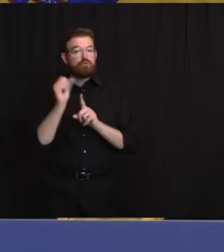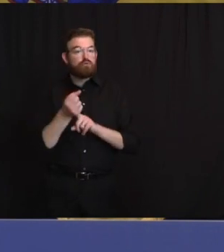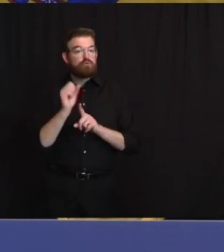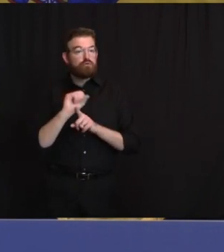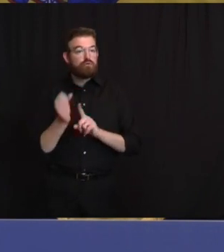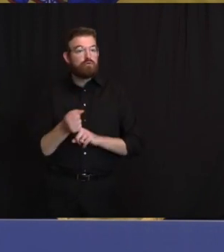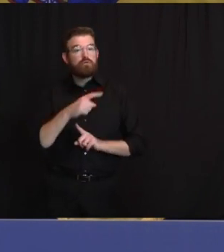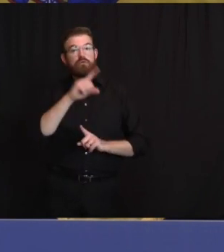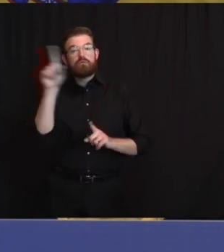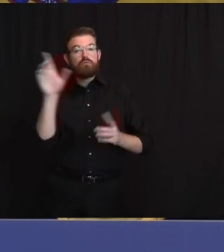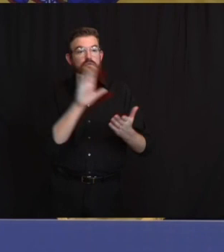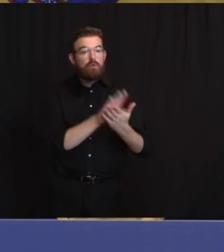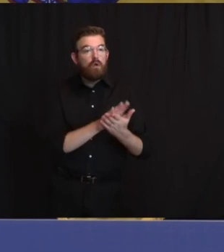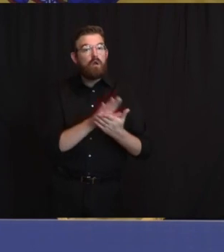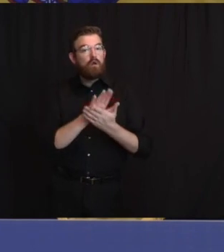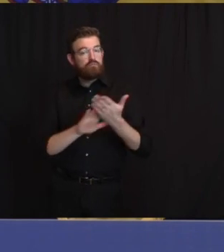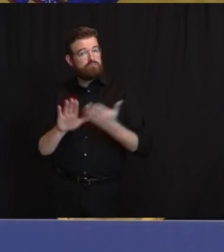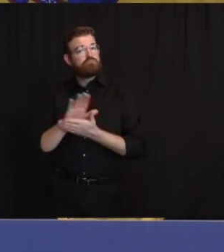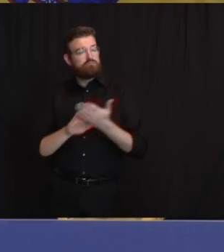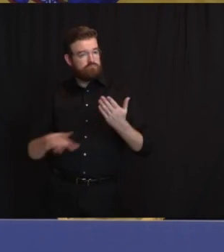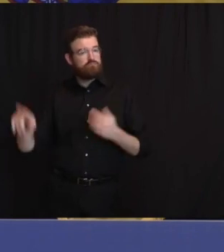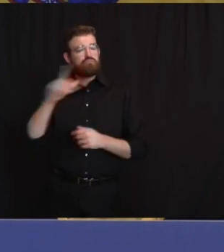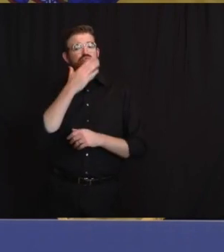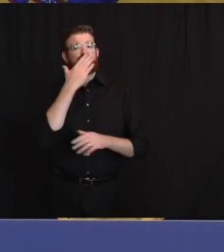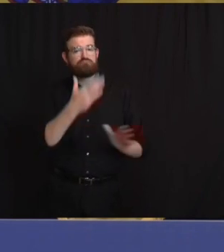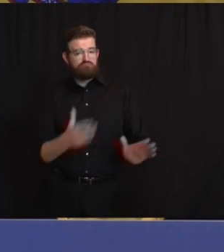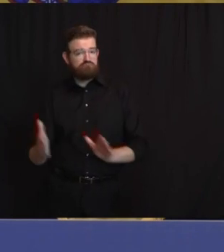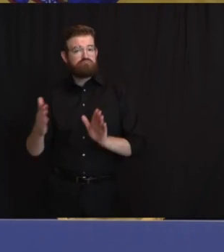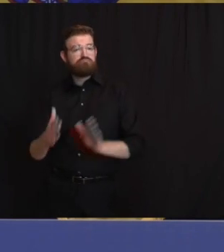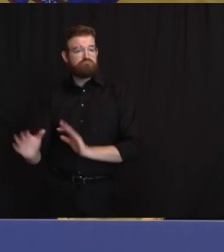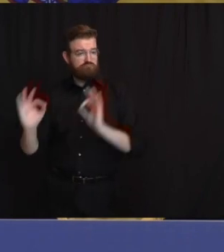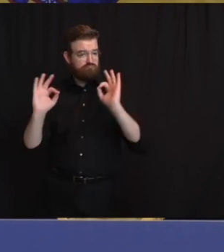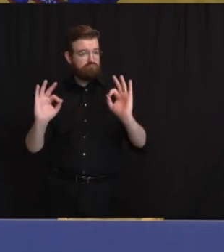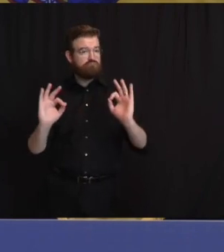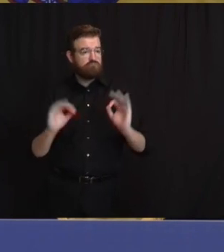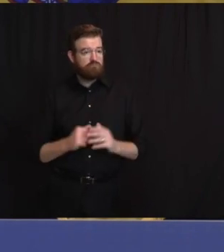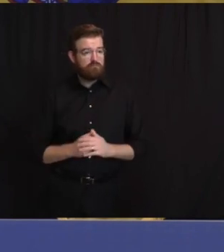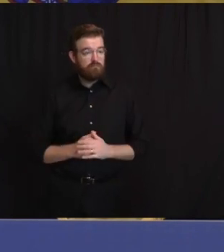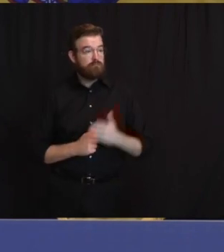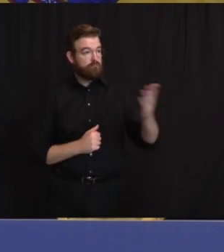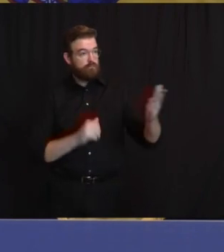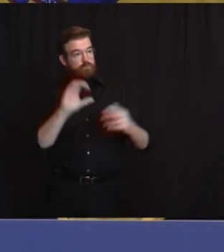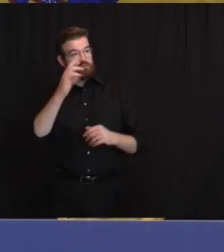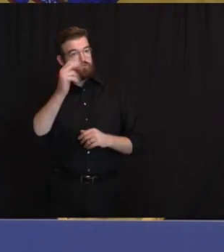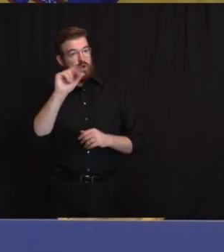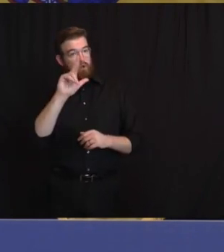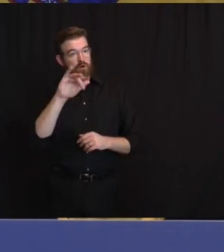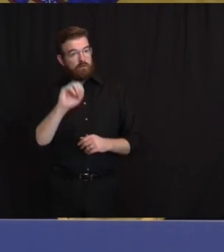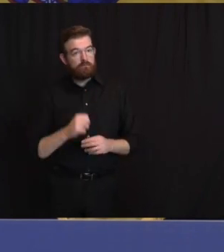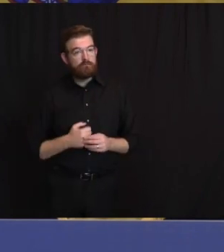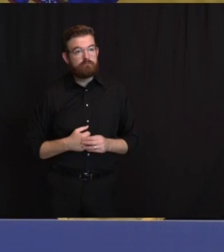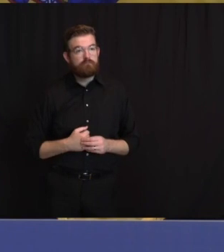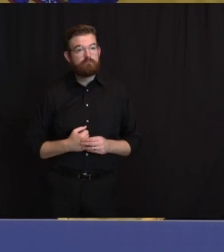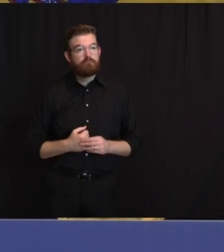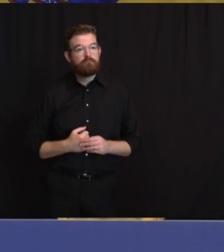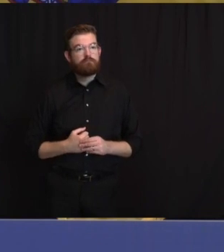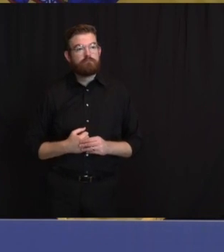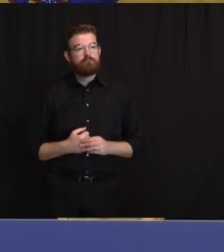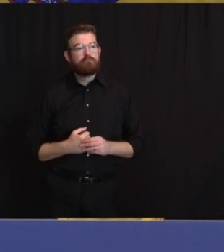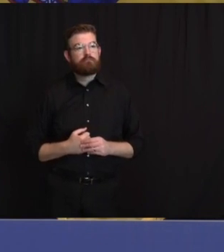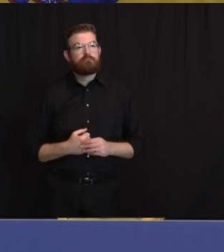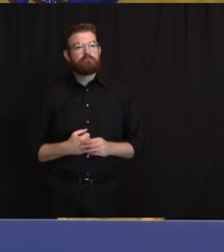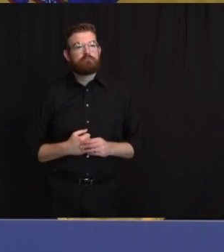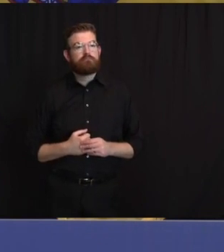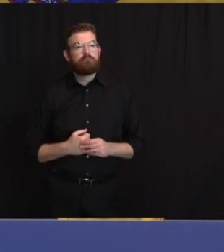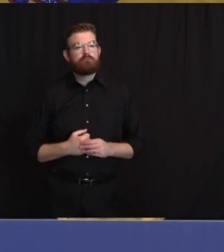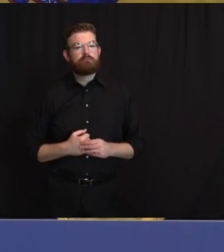well. So thank you. Charlie, how are you? Good, thank you, Governor. What would you say to the